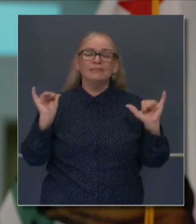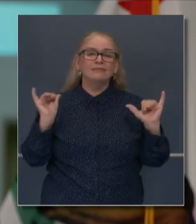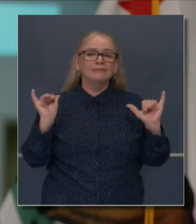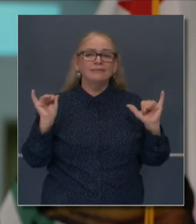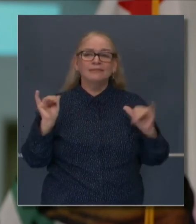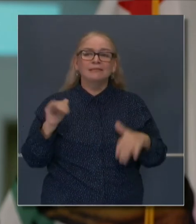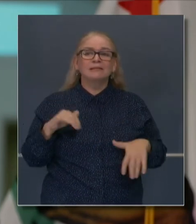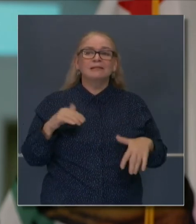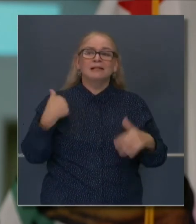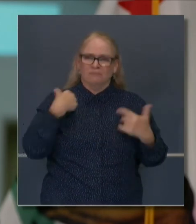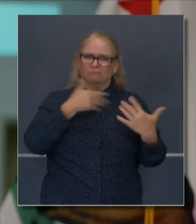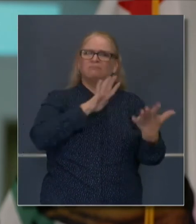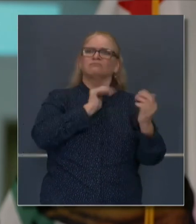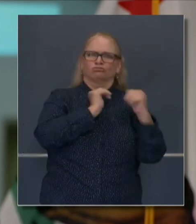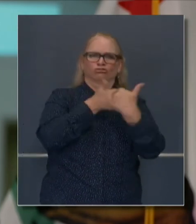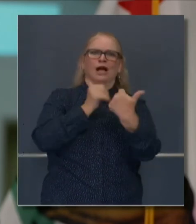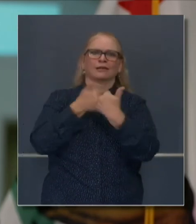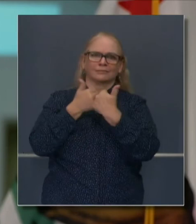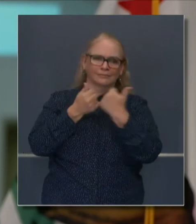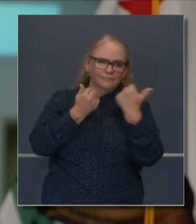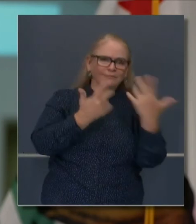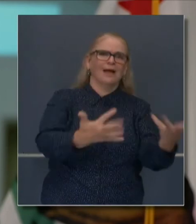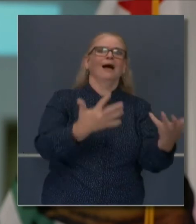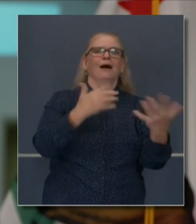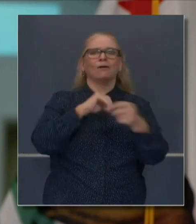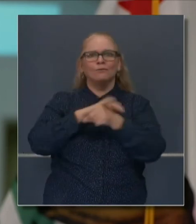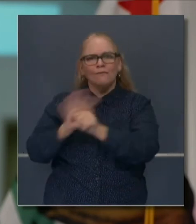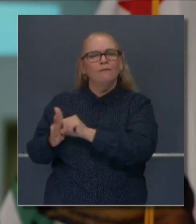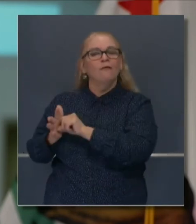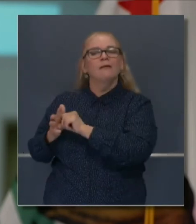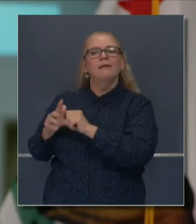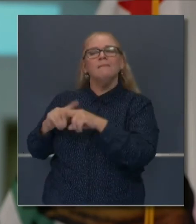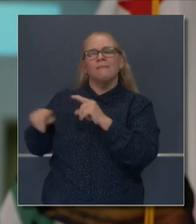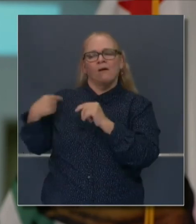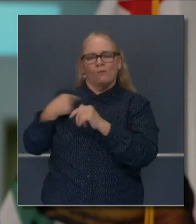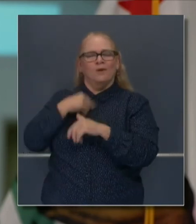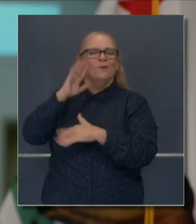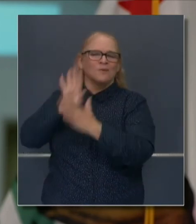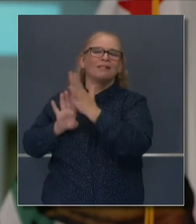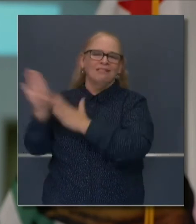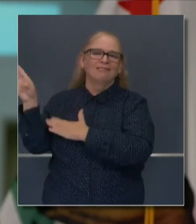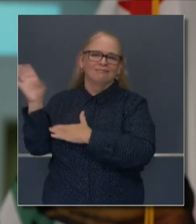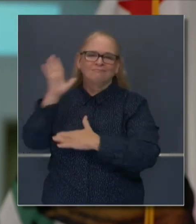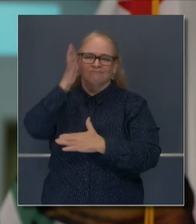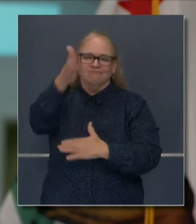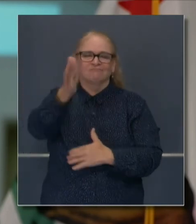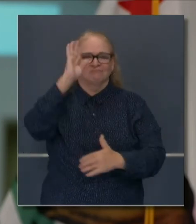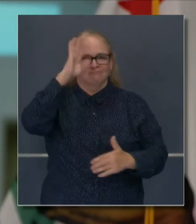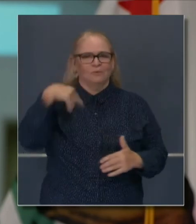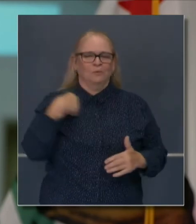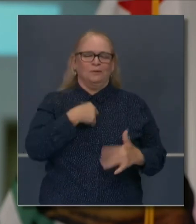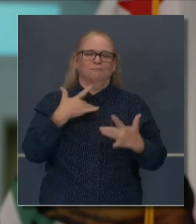some of these situational challenges that we face. Adam Beam, AP.